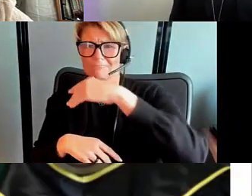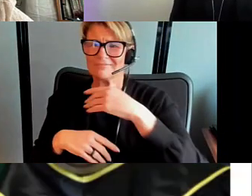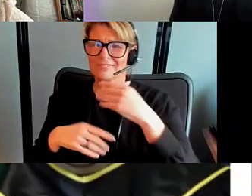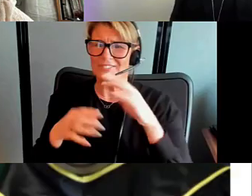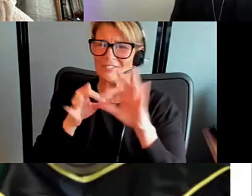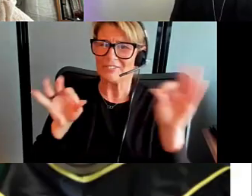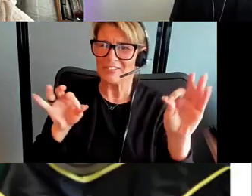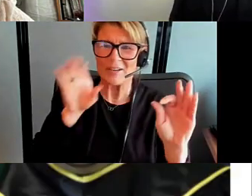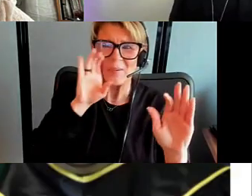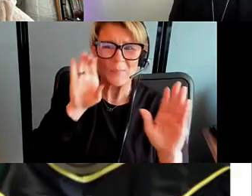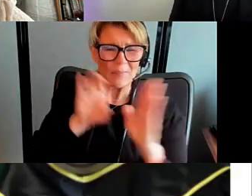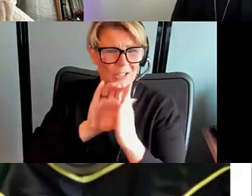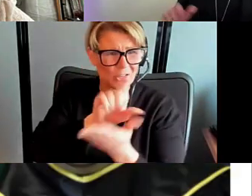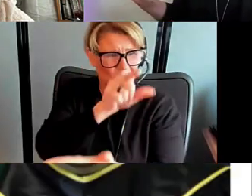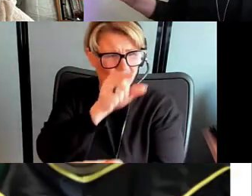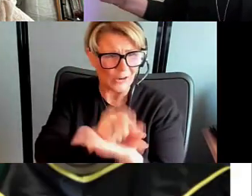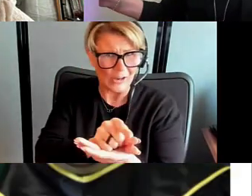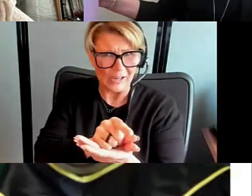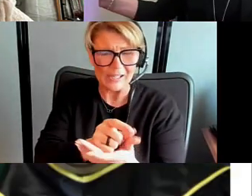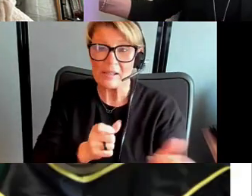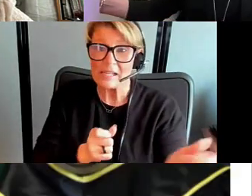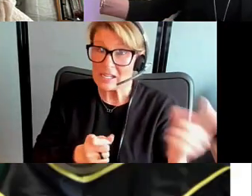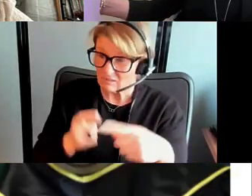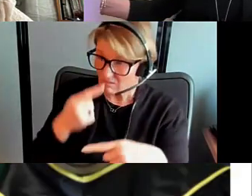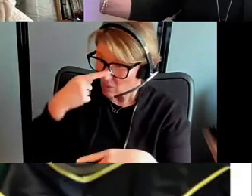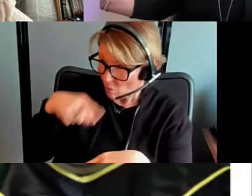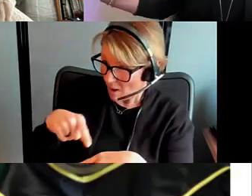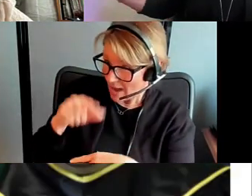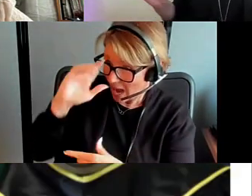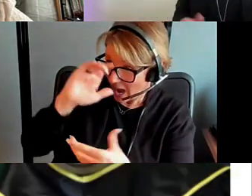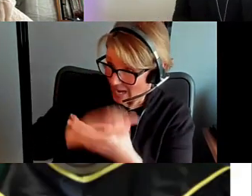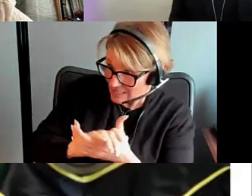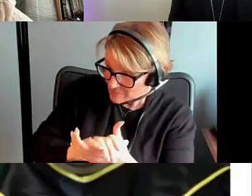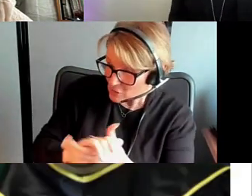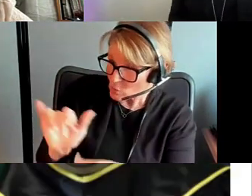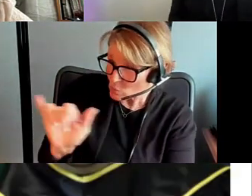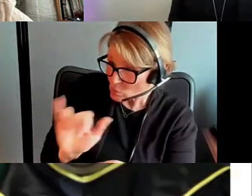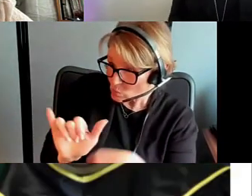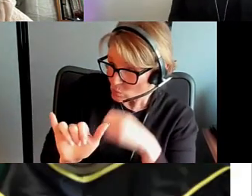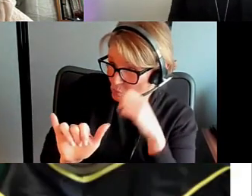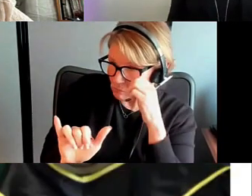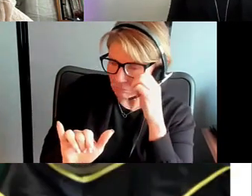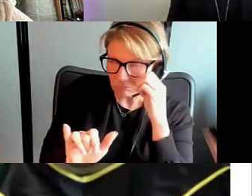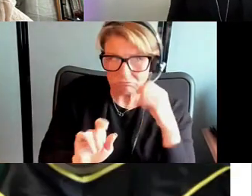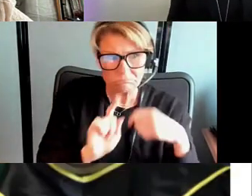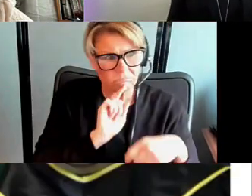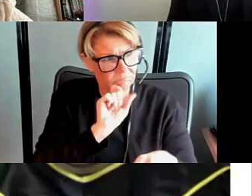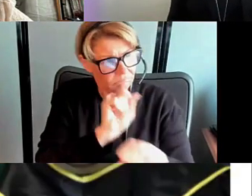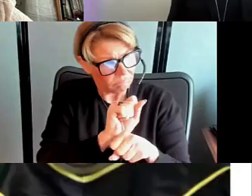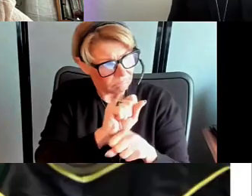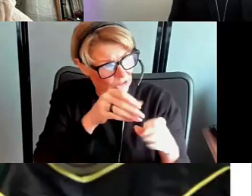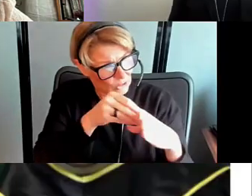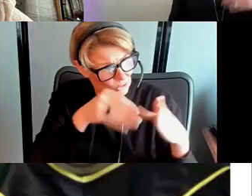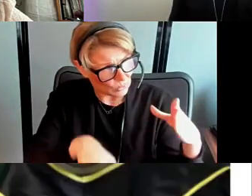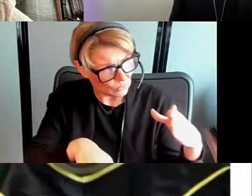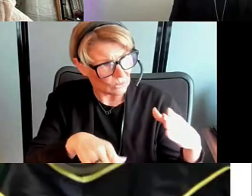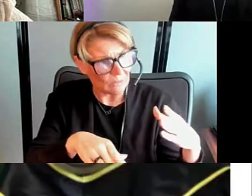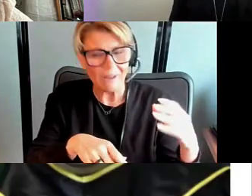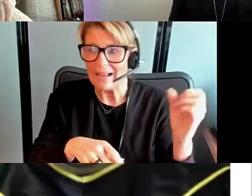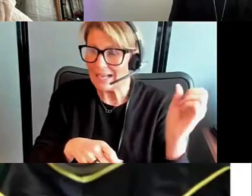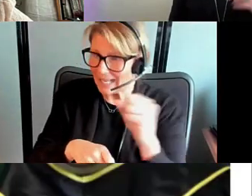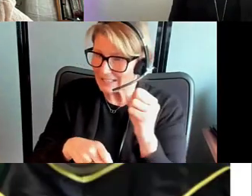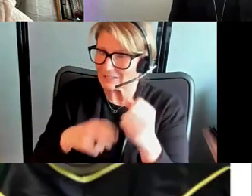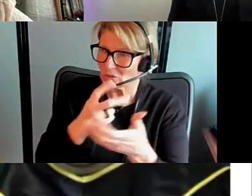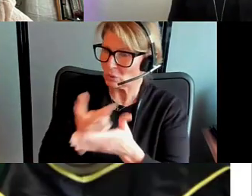then she says, "Can my husband come and get his graduation pictures done too?" And I said, "Is he a student at St. Albert's?" He says, "Yeah, he